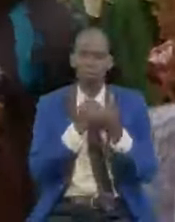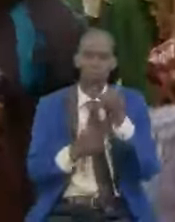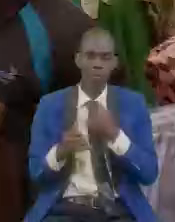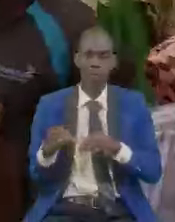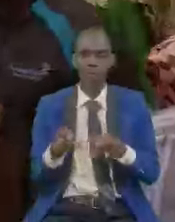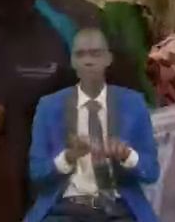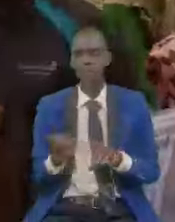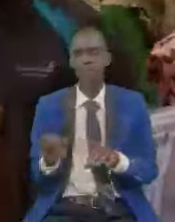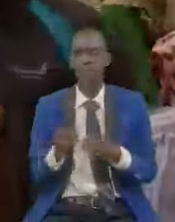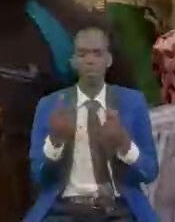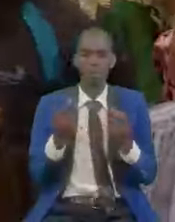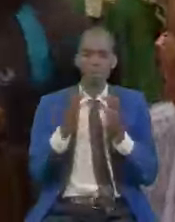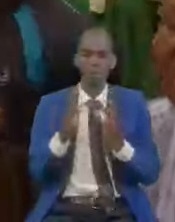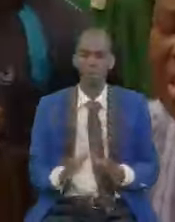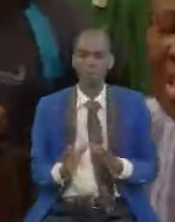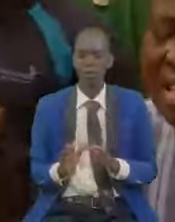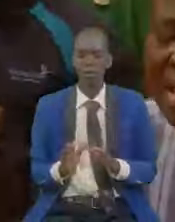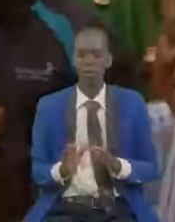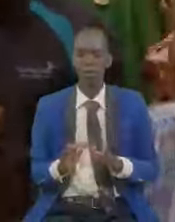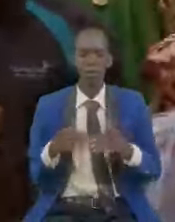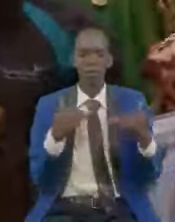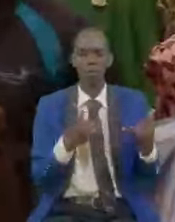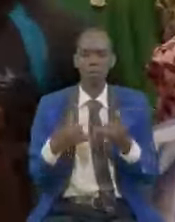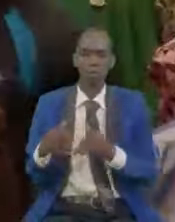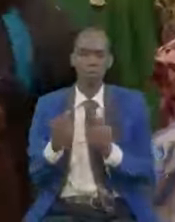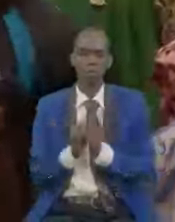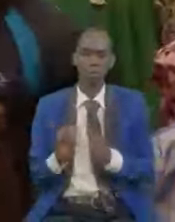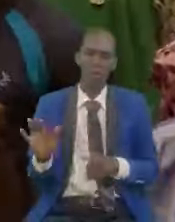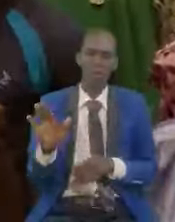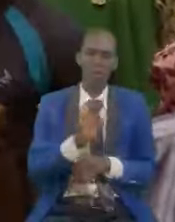sinner's gambling with their soul.